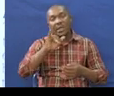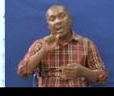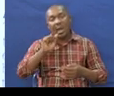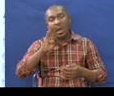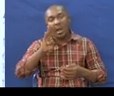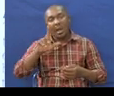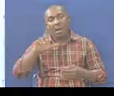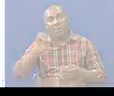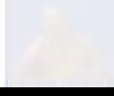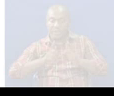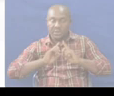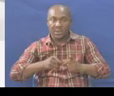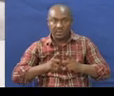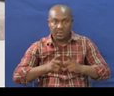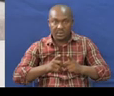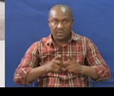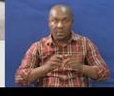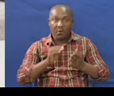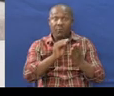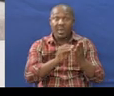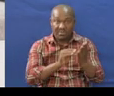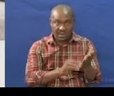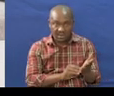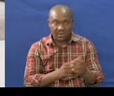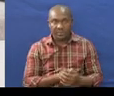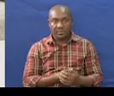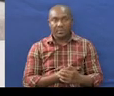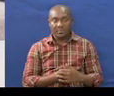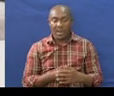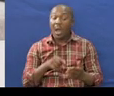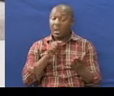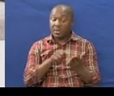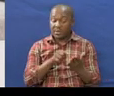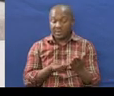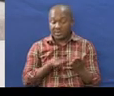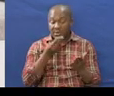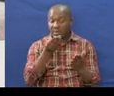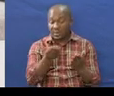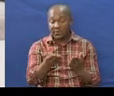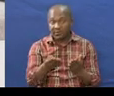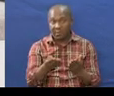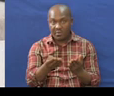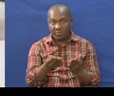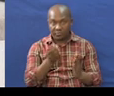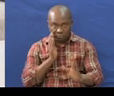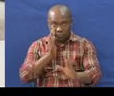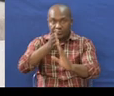between variables. Now, my dear student, we have